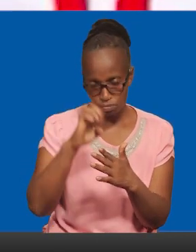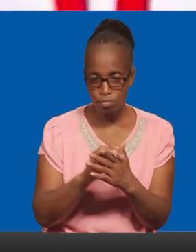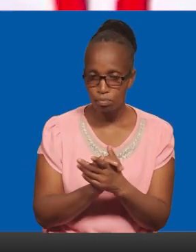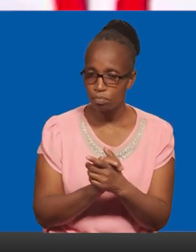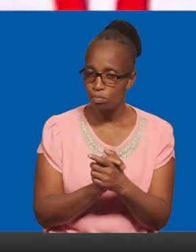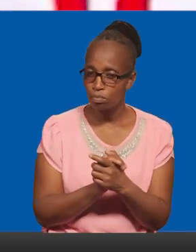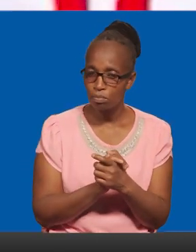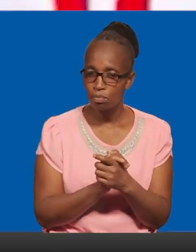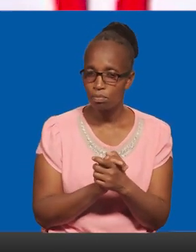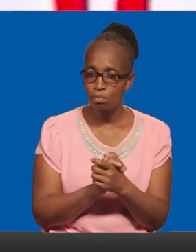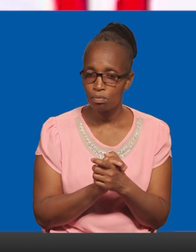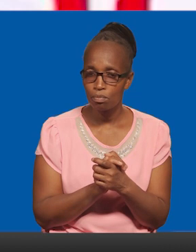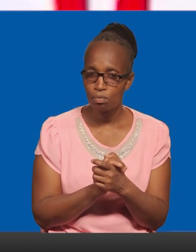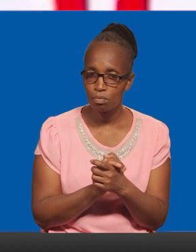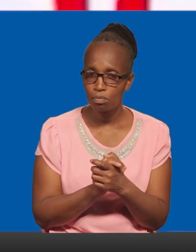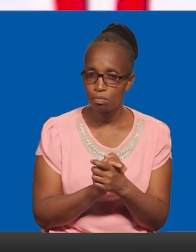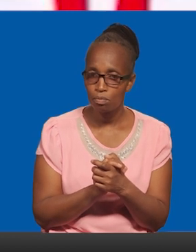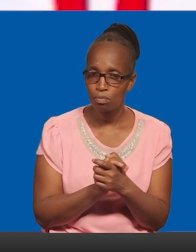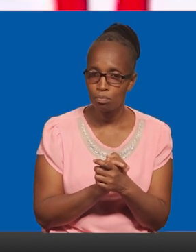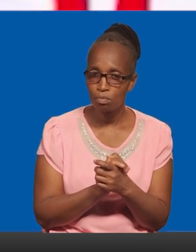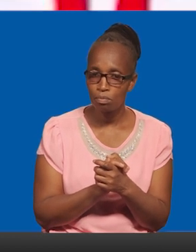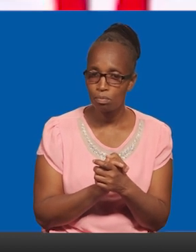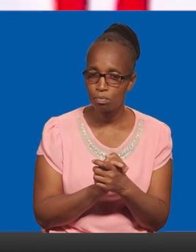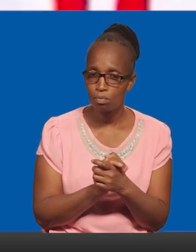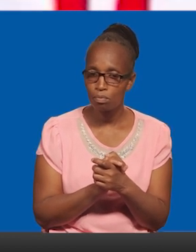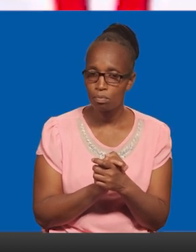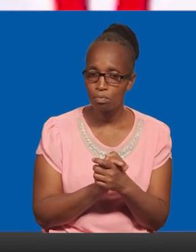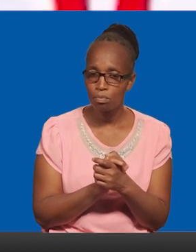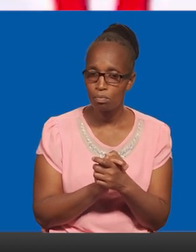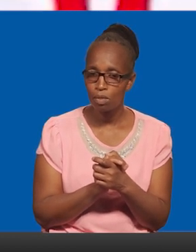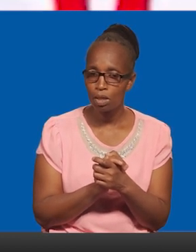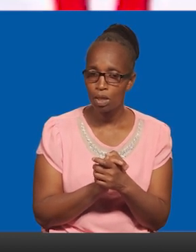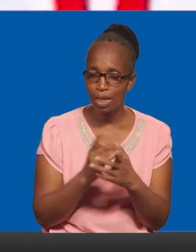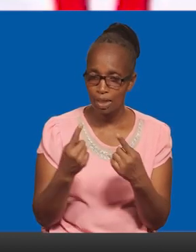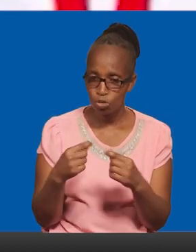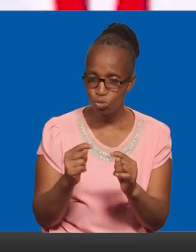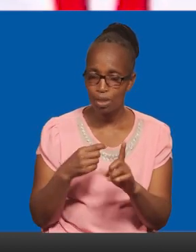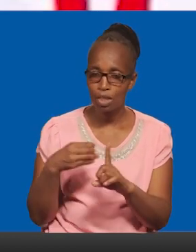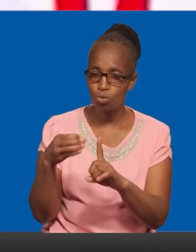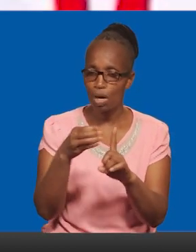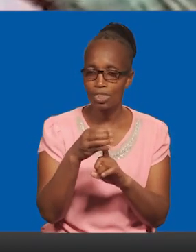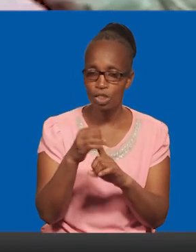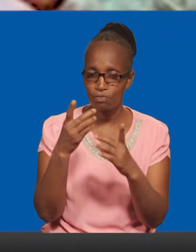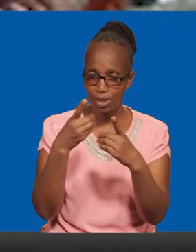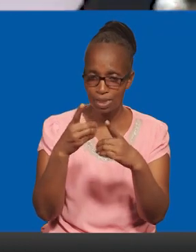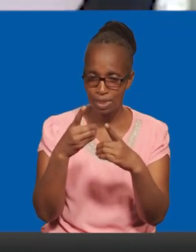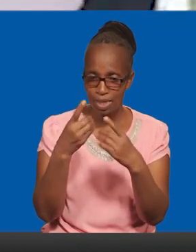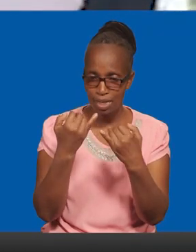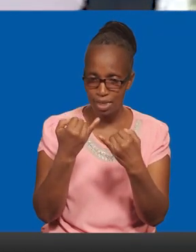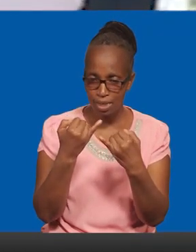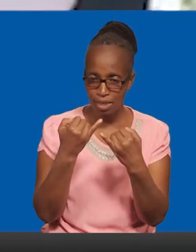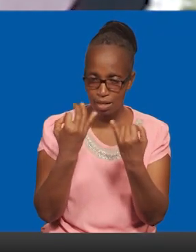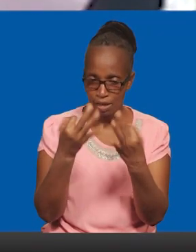monumental odds, we have fought and we are still struggling to build a thriving democracy.